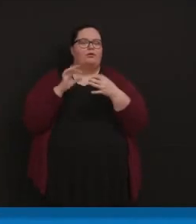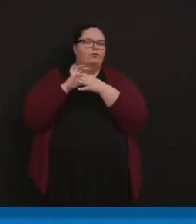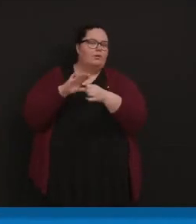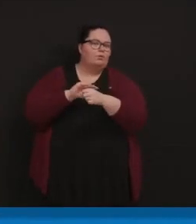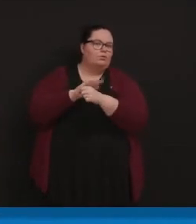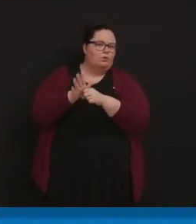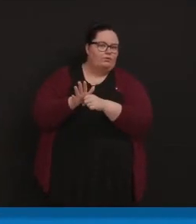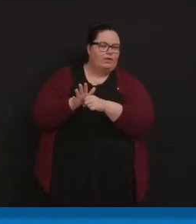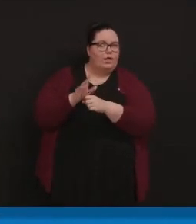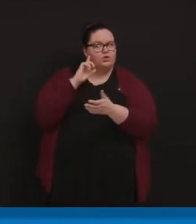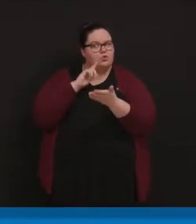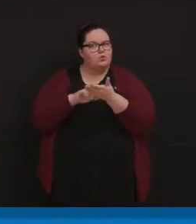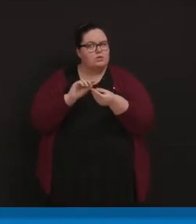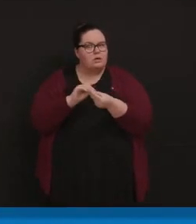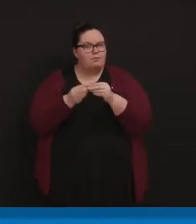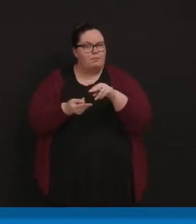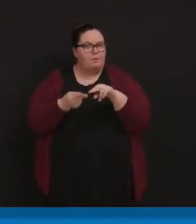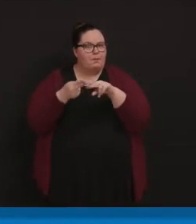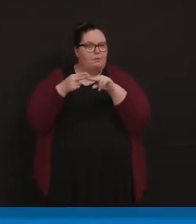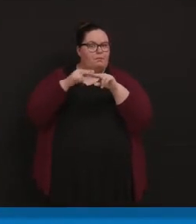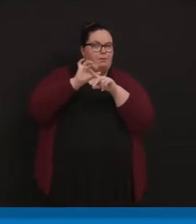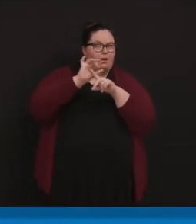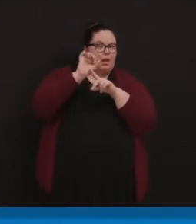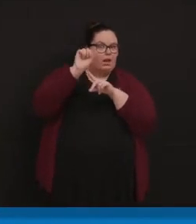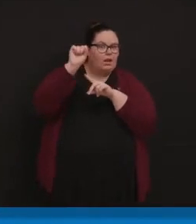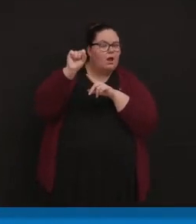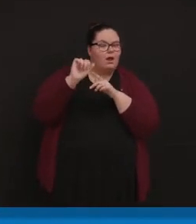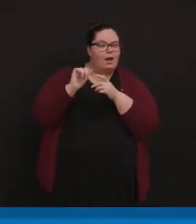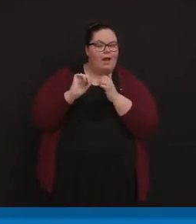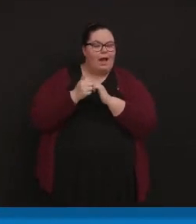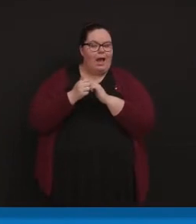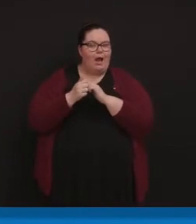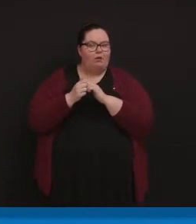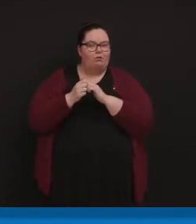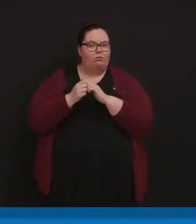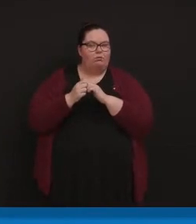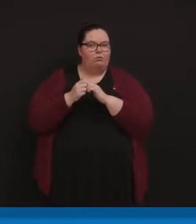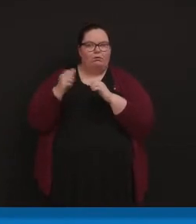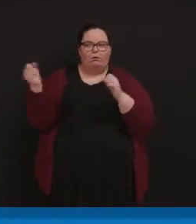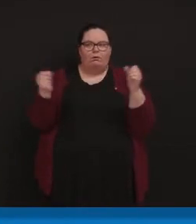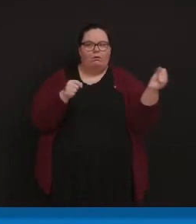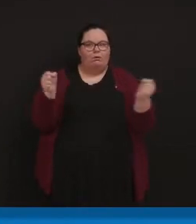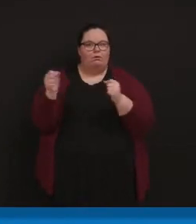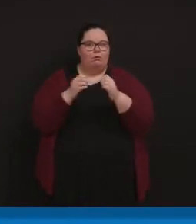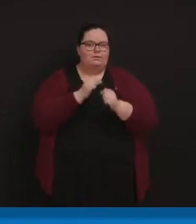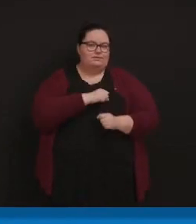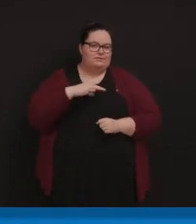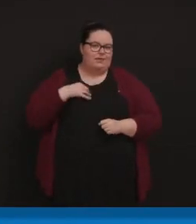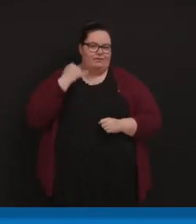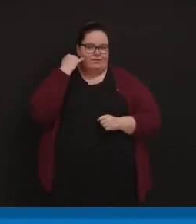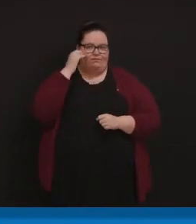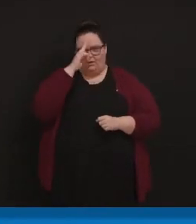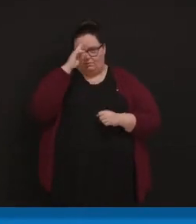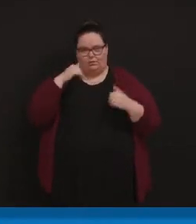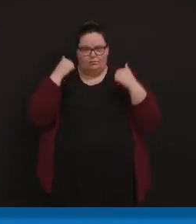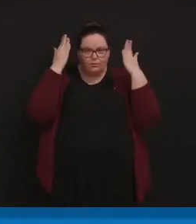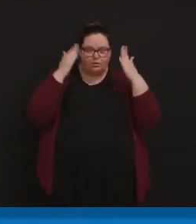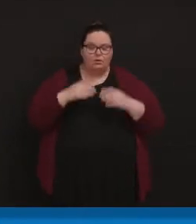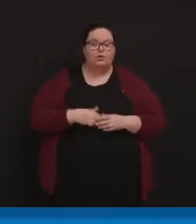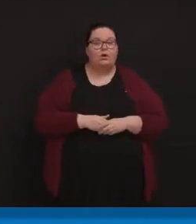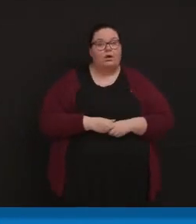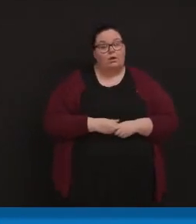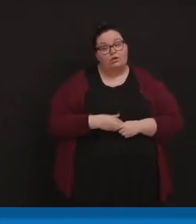cases continuing to rise, what's the plan to cover staffing if hospitals start to become overwhelmed? So the good news is